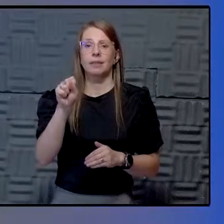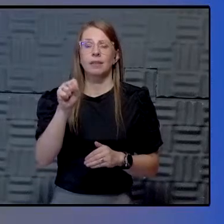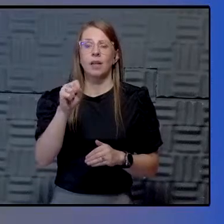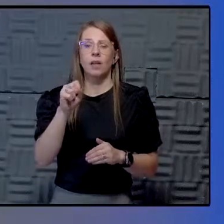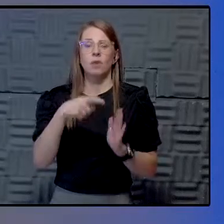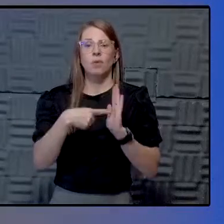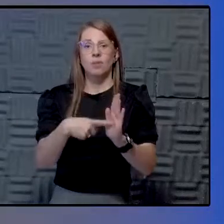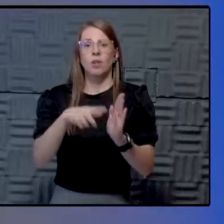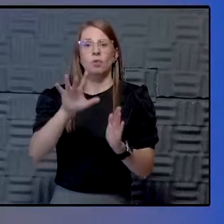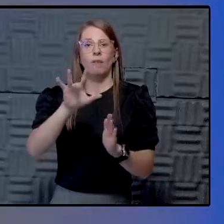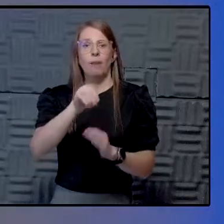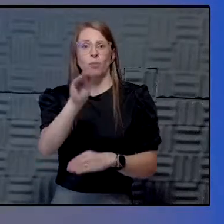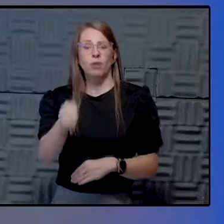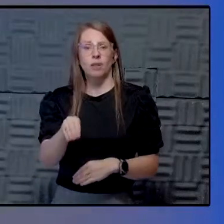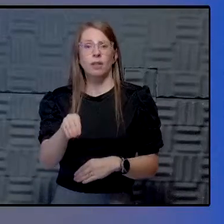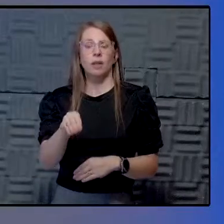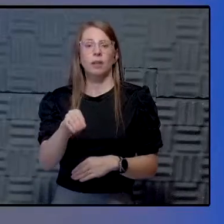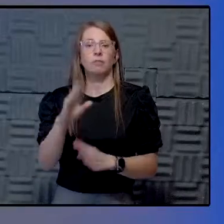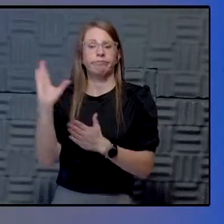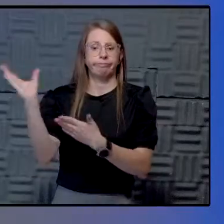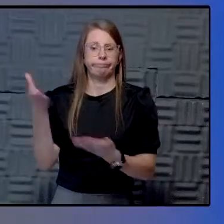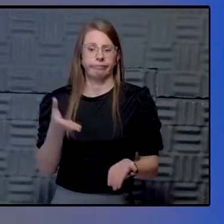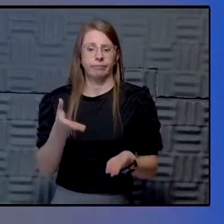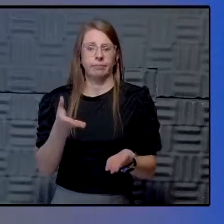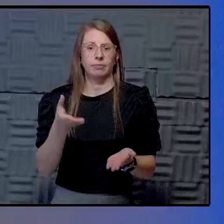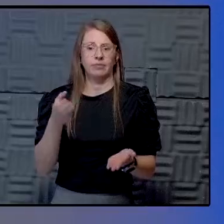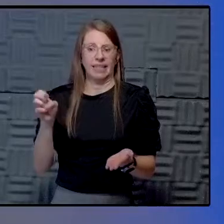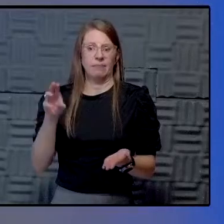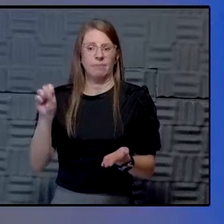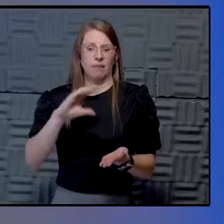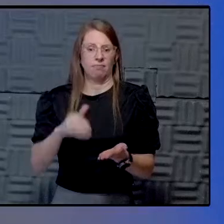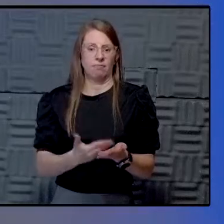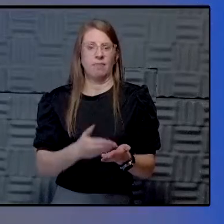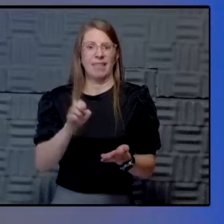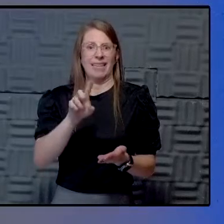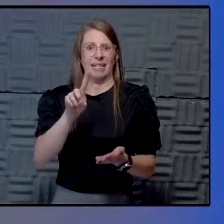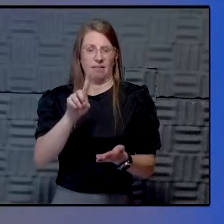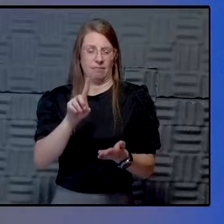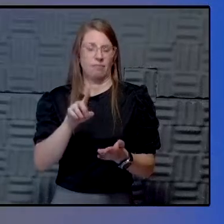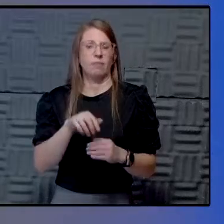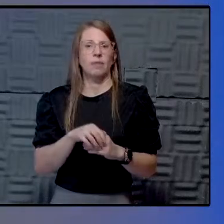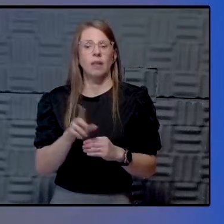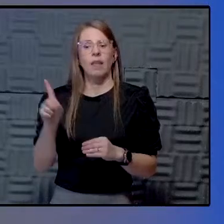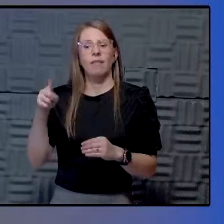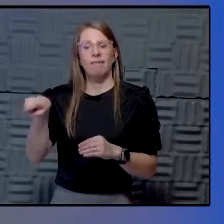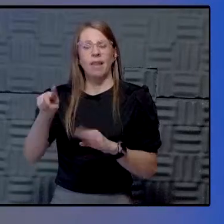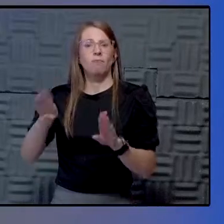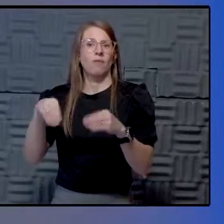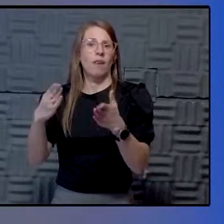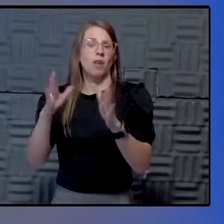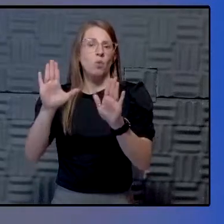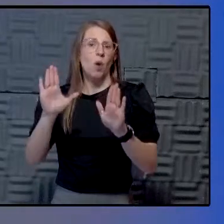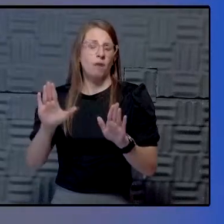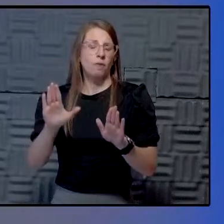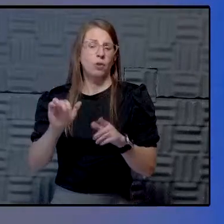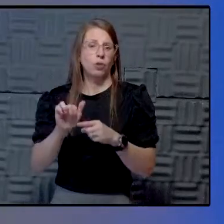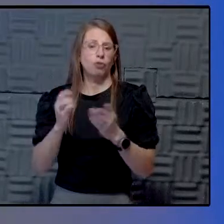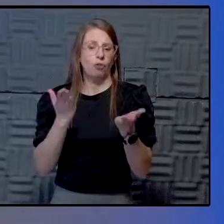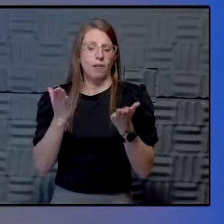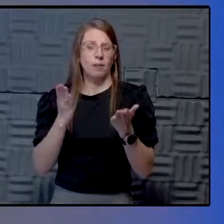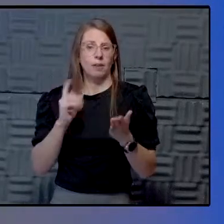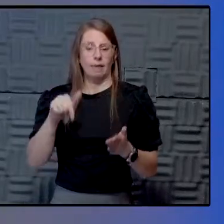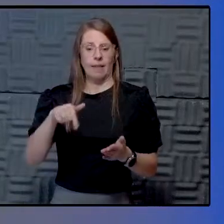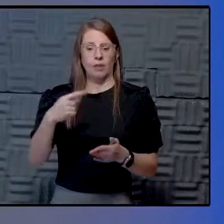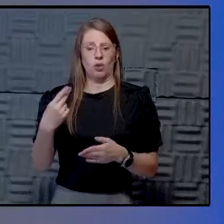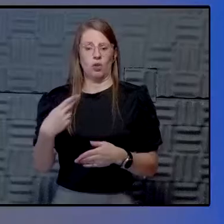traffic, they represents about 25% of all patients brought to our emergency department. And and they provide a wonderful service. And this Thursday, our